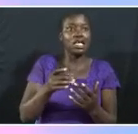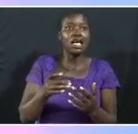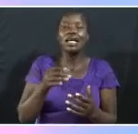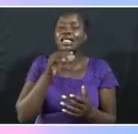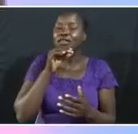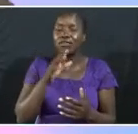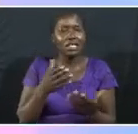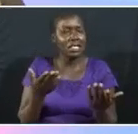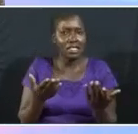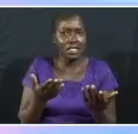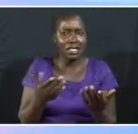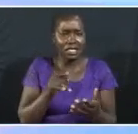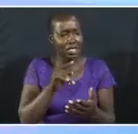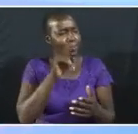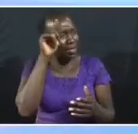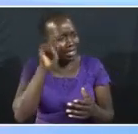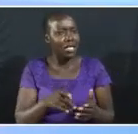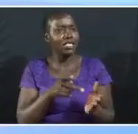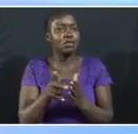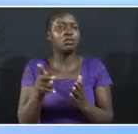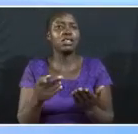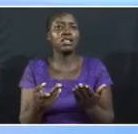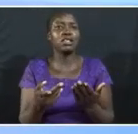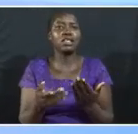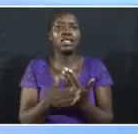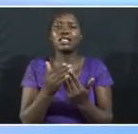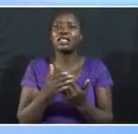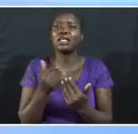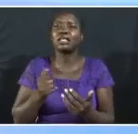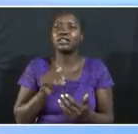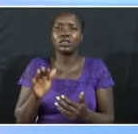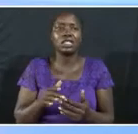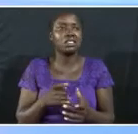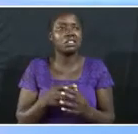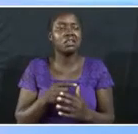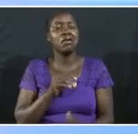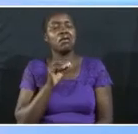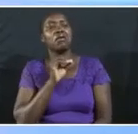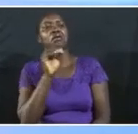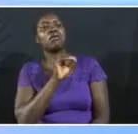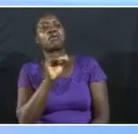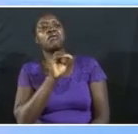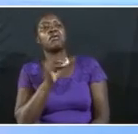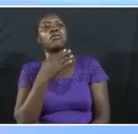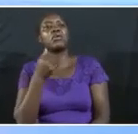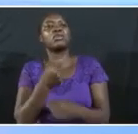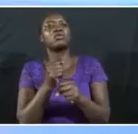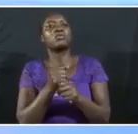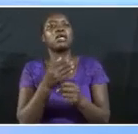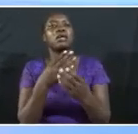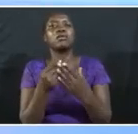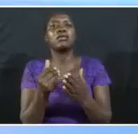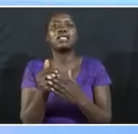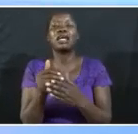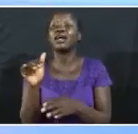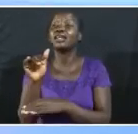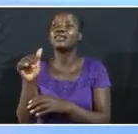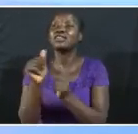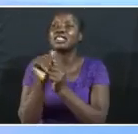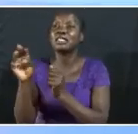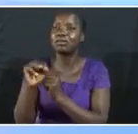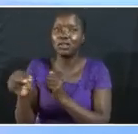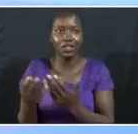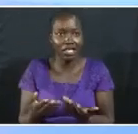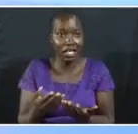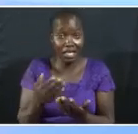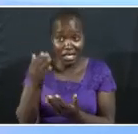trying to say, this guy cannot take care of you. Then you say, he wants to make money. No money. I will ask for 10 million. Father, when